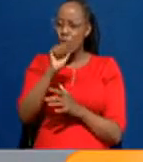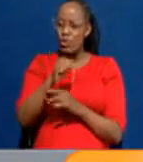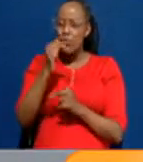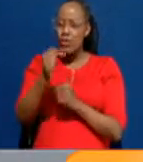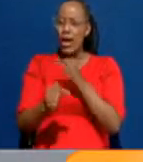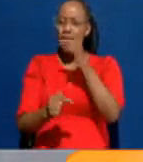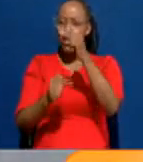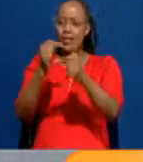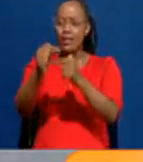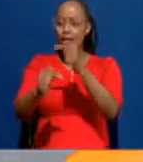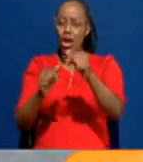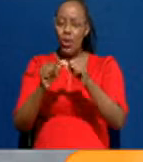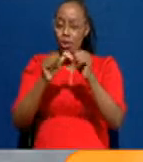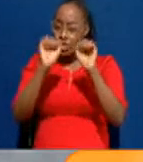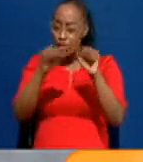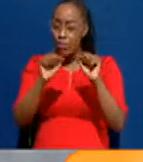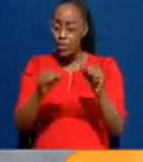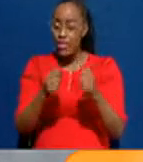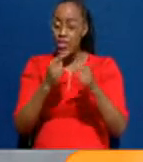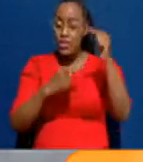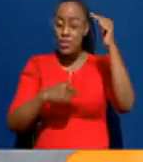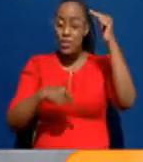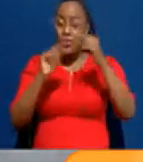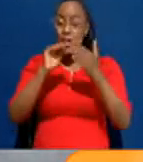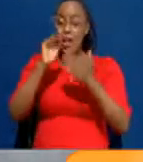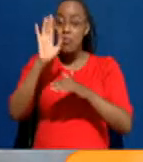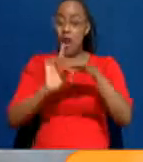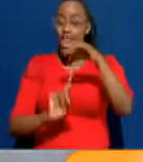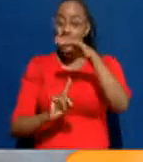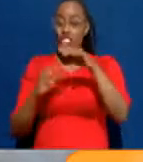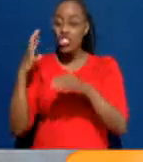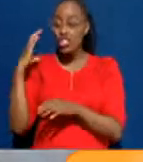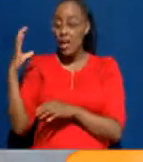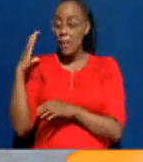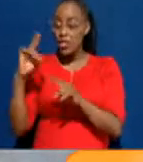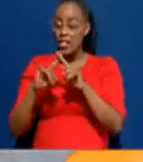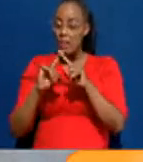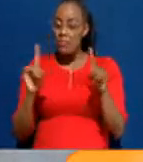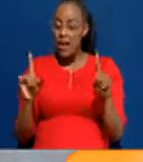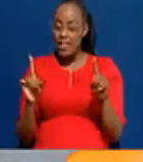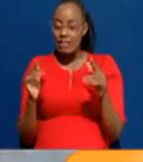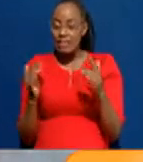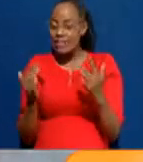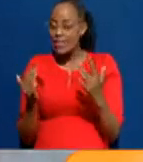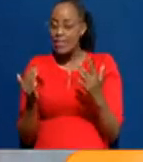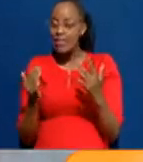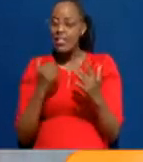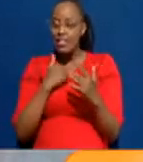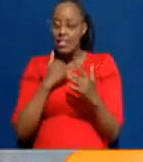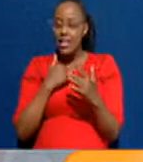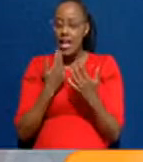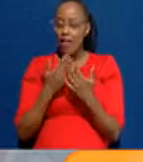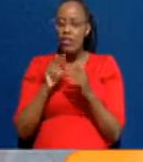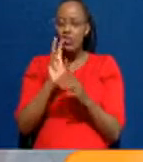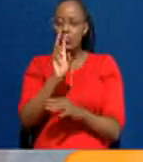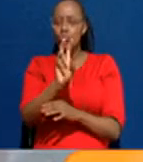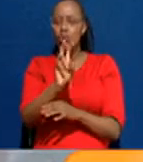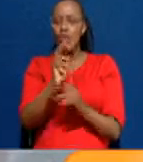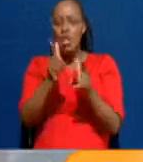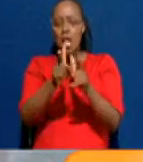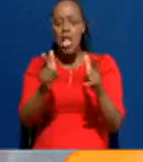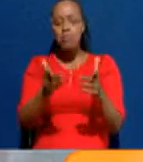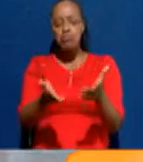on still to win, yes, more championships, but he, you know, he stood in the background.